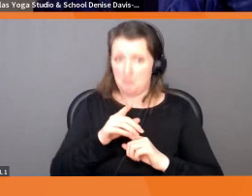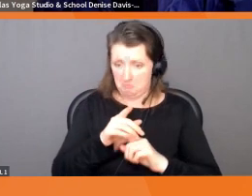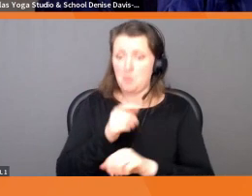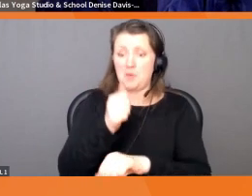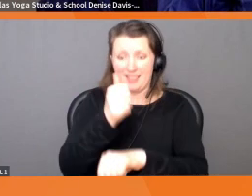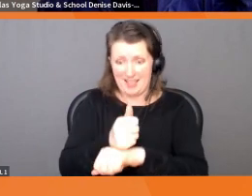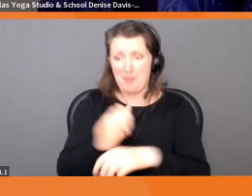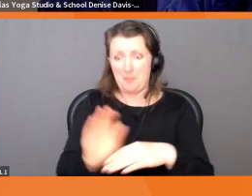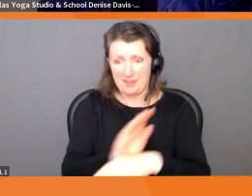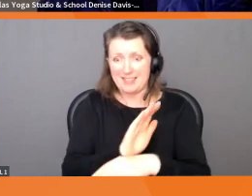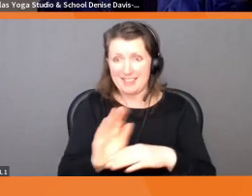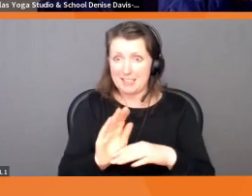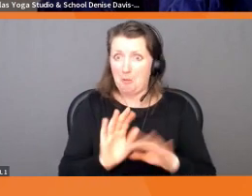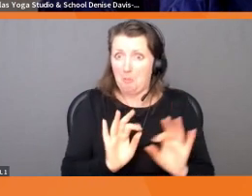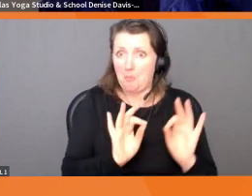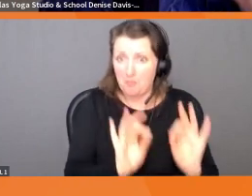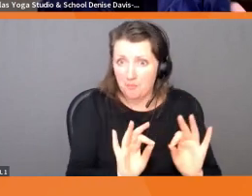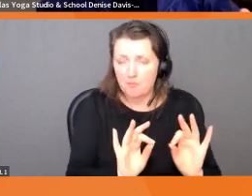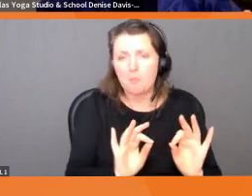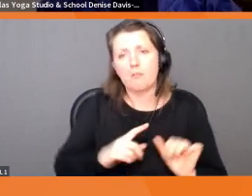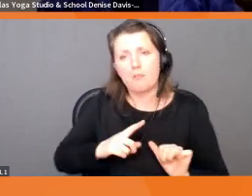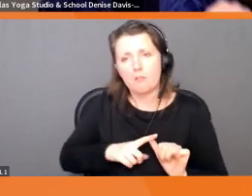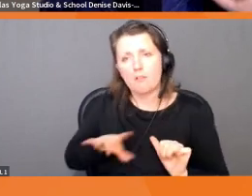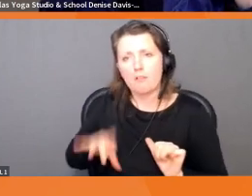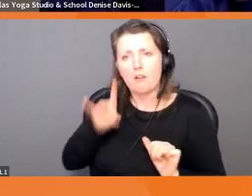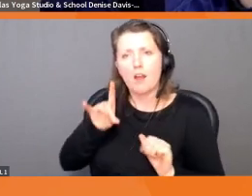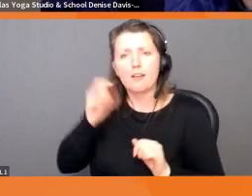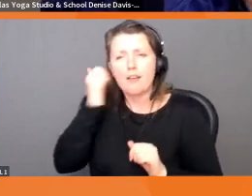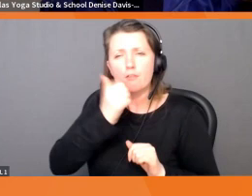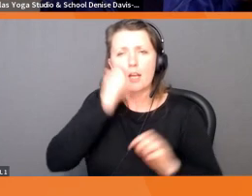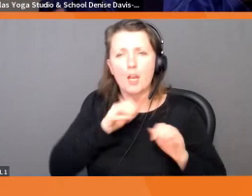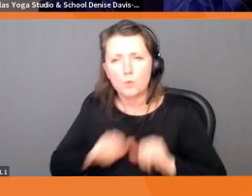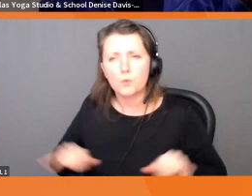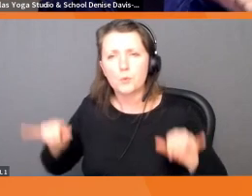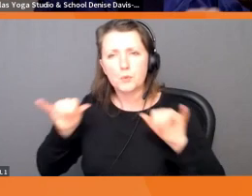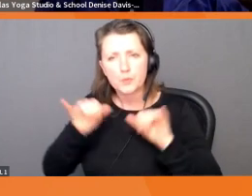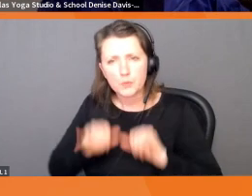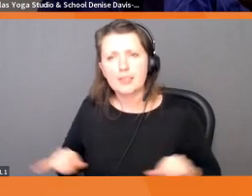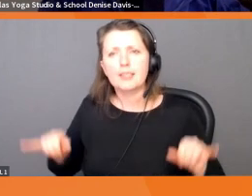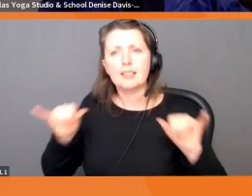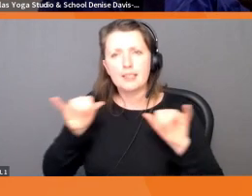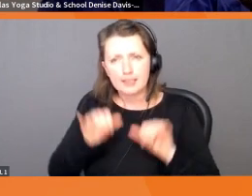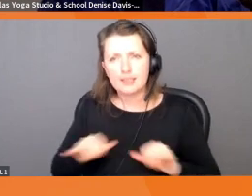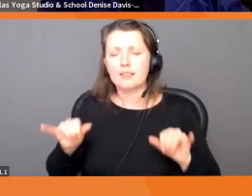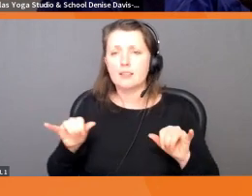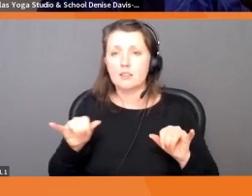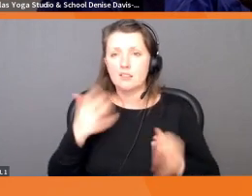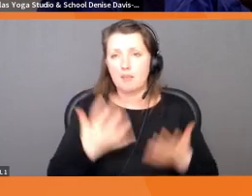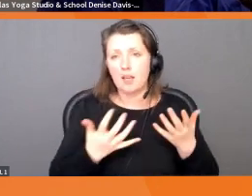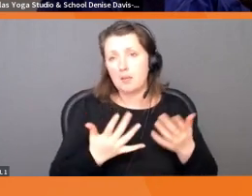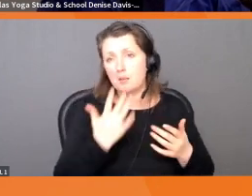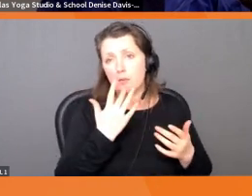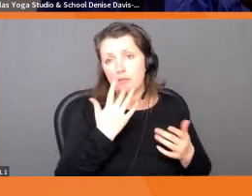health, find our morning routine that works, find our evening routine that works. If you're really adamant that you don't want to be a morning person, then